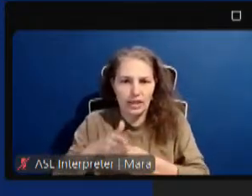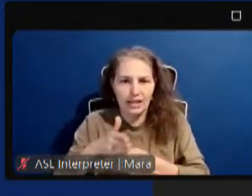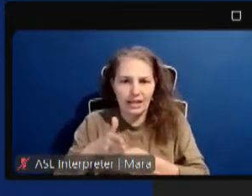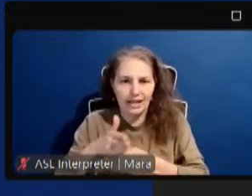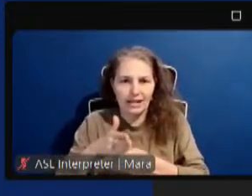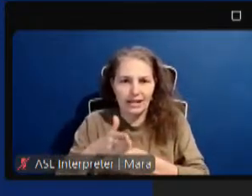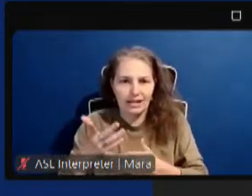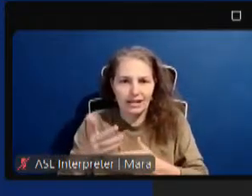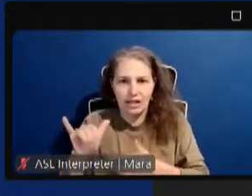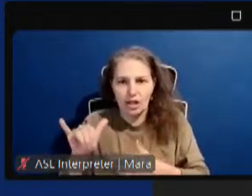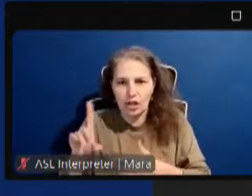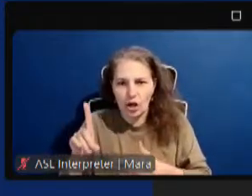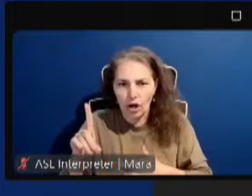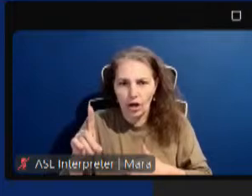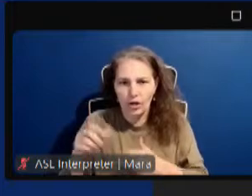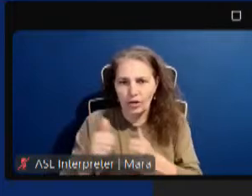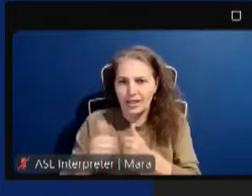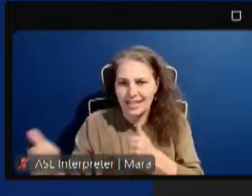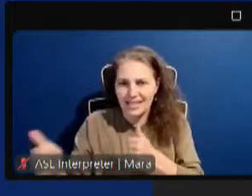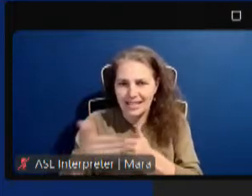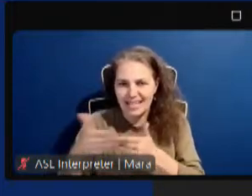removed?